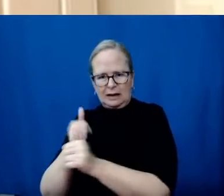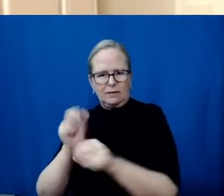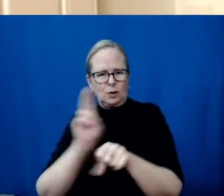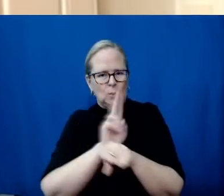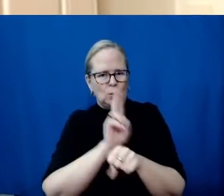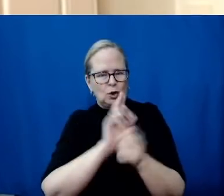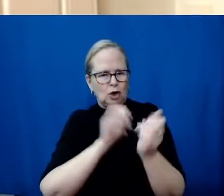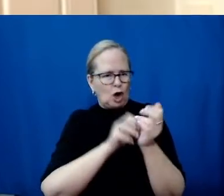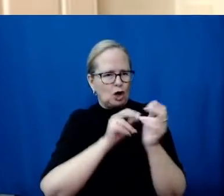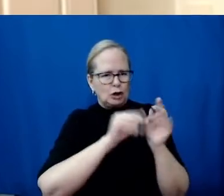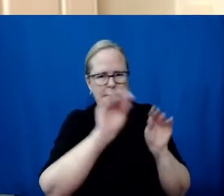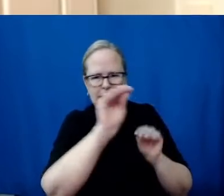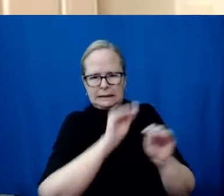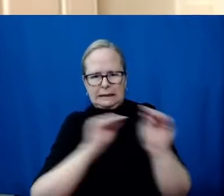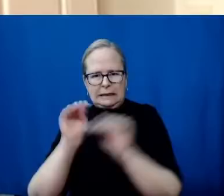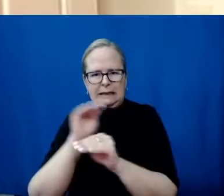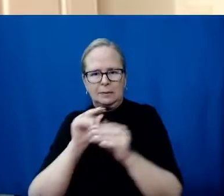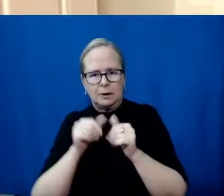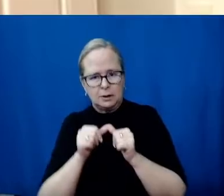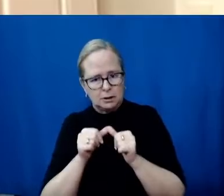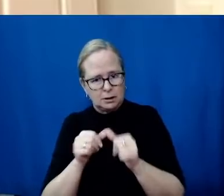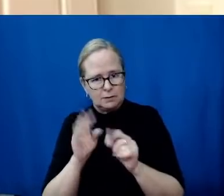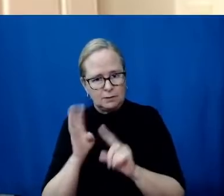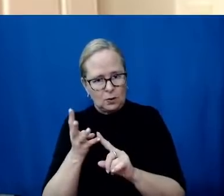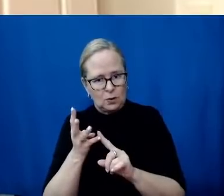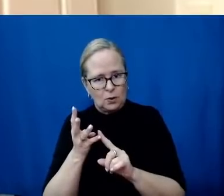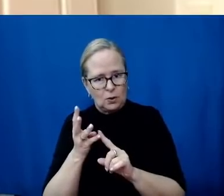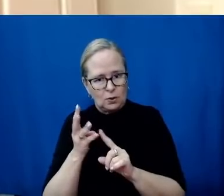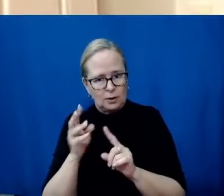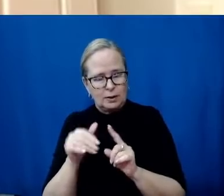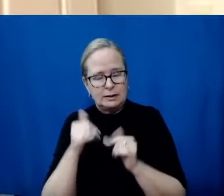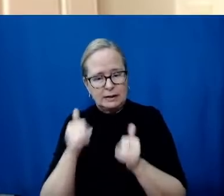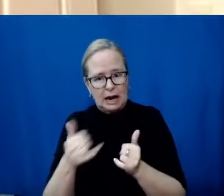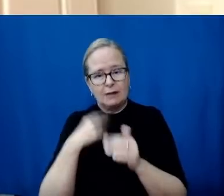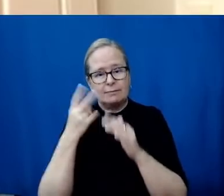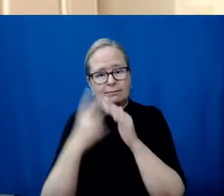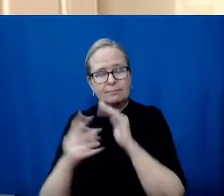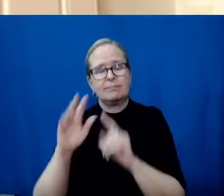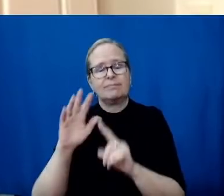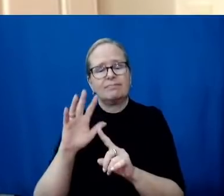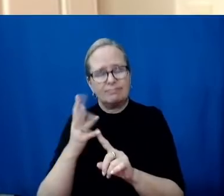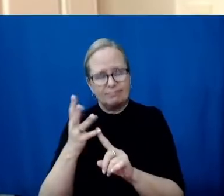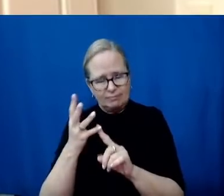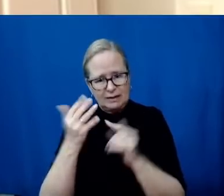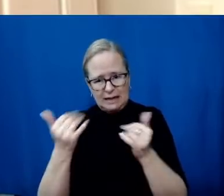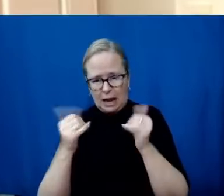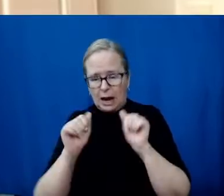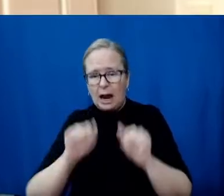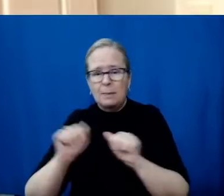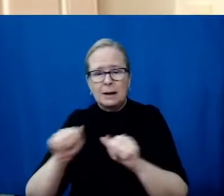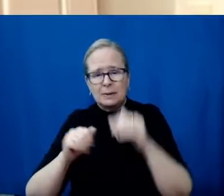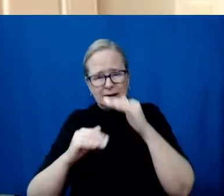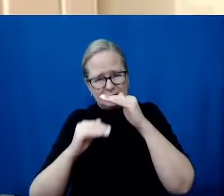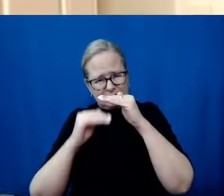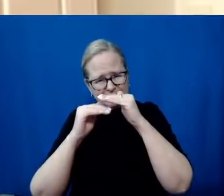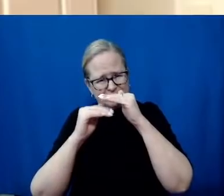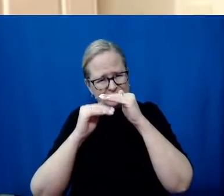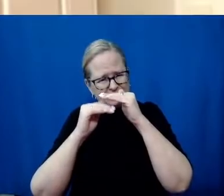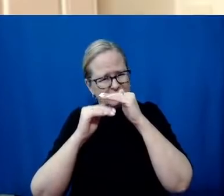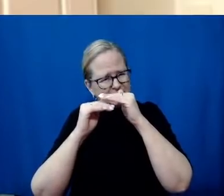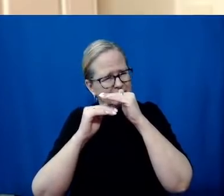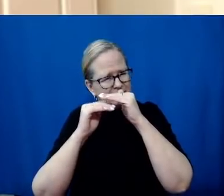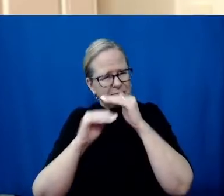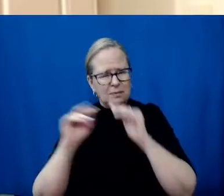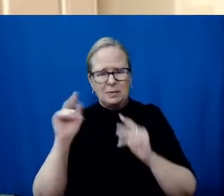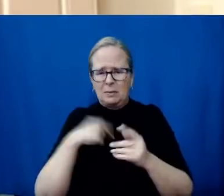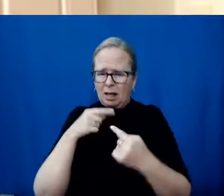wave. We're doing similar with the fifth wave now in terms of just hospital capacity. We're struggling,